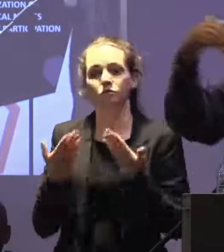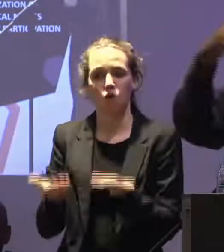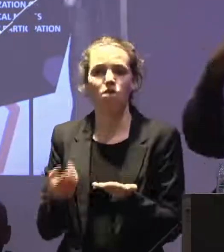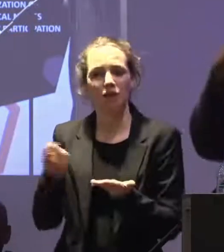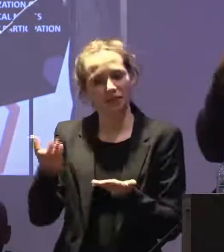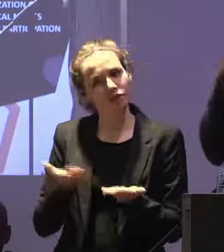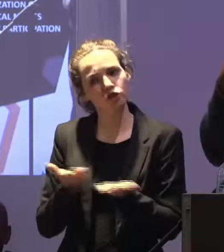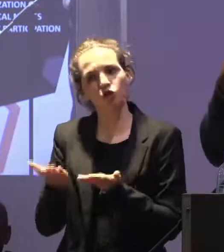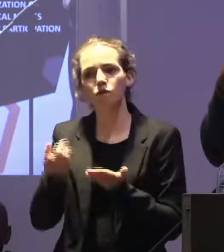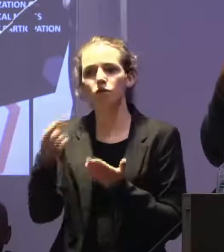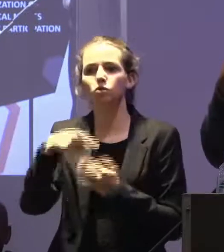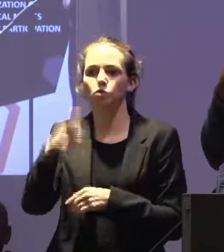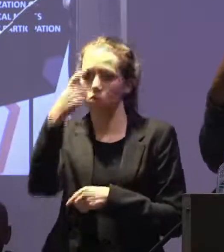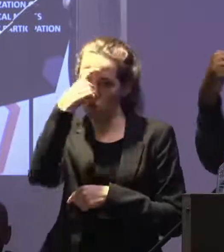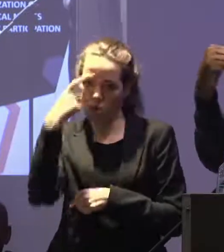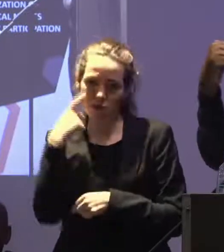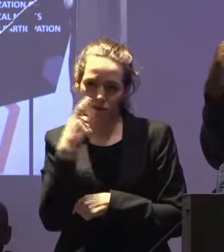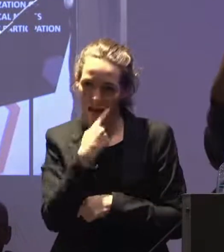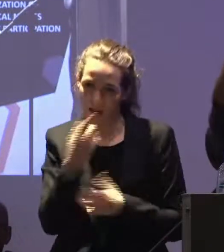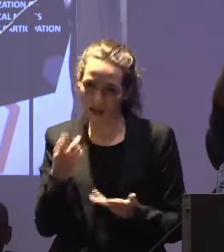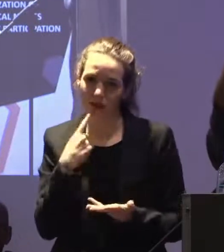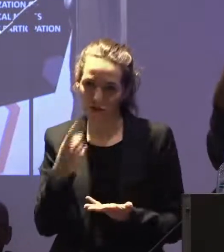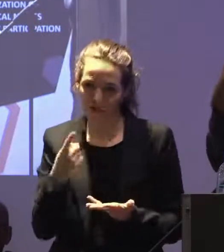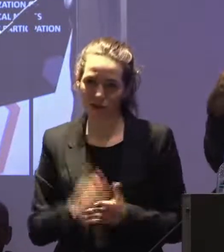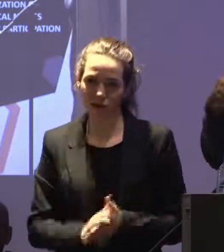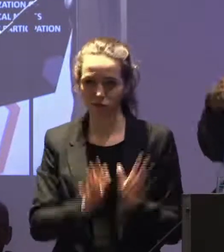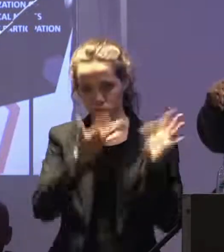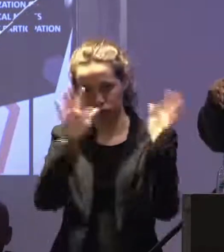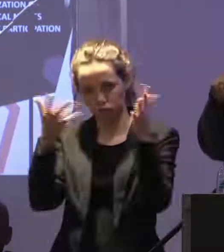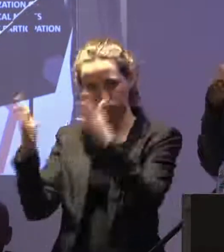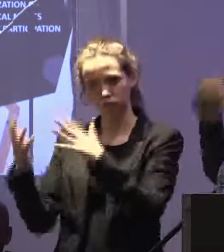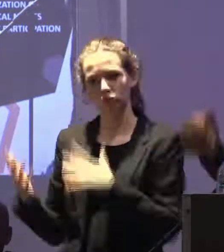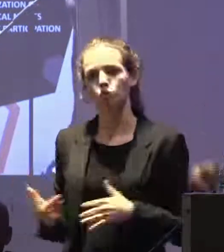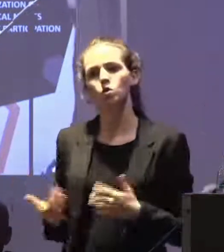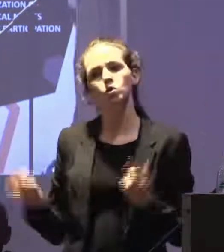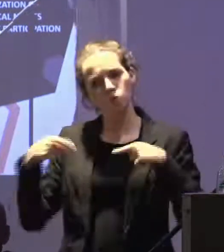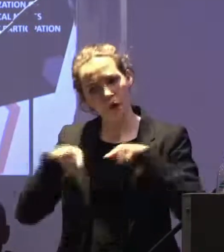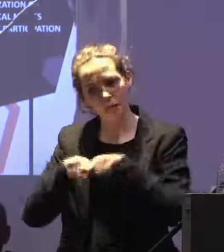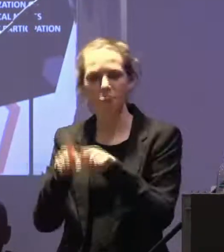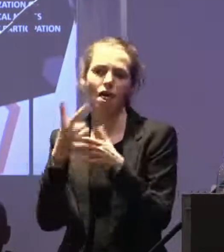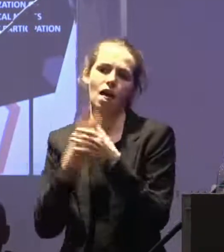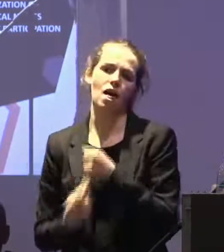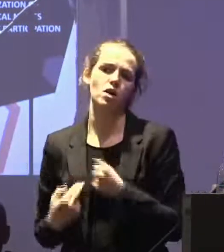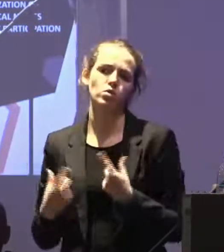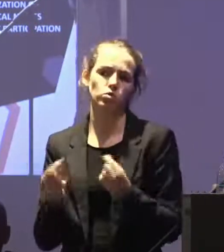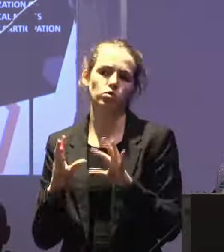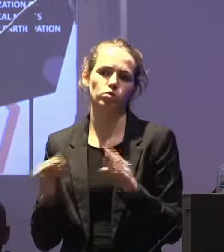to the Khoisan people and said together, how do we resolve this thing?